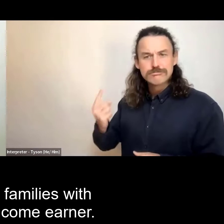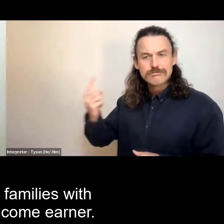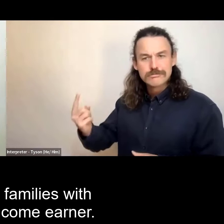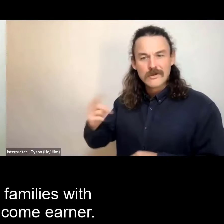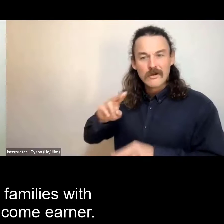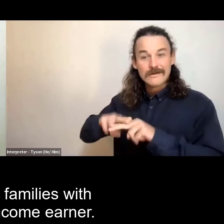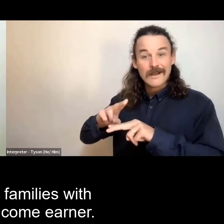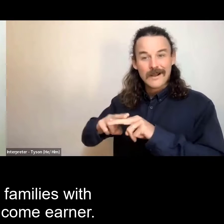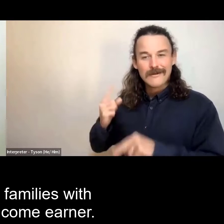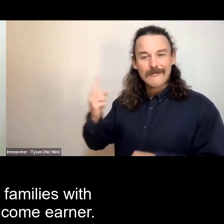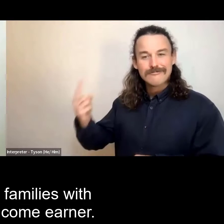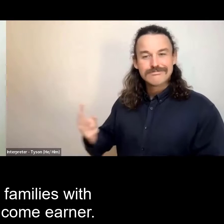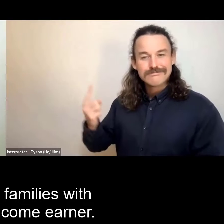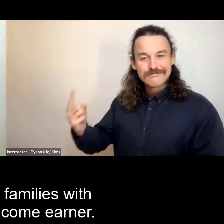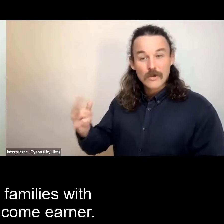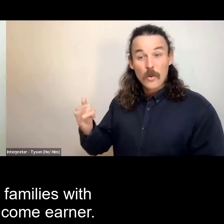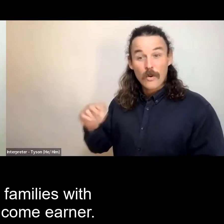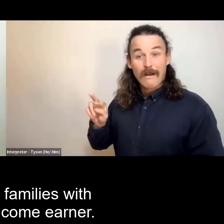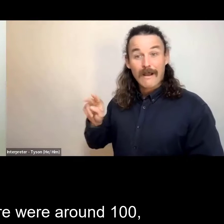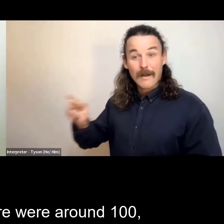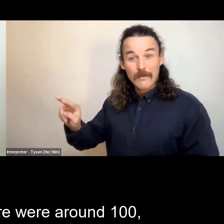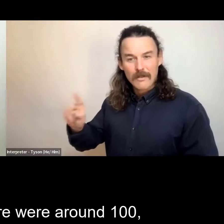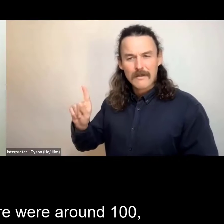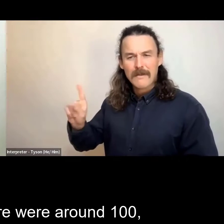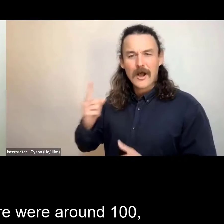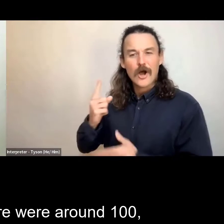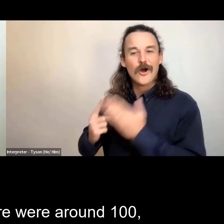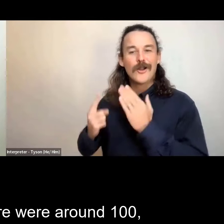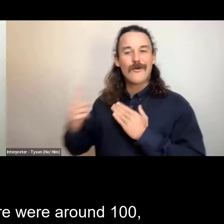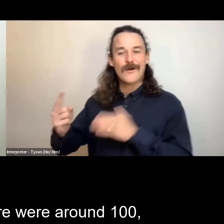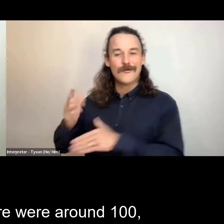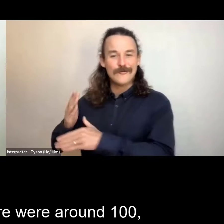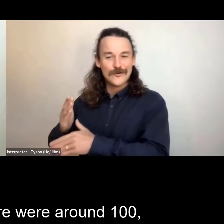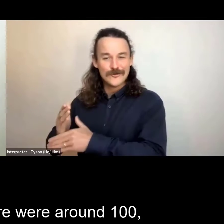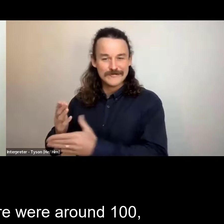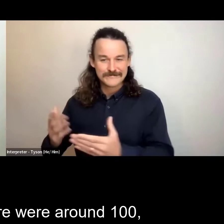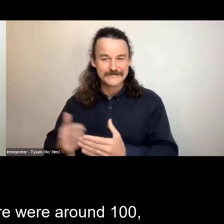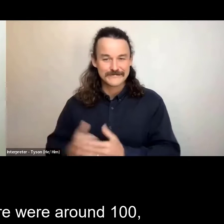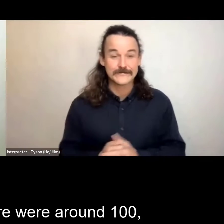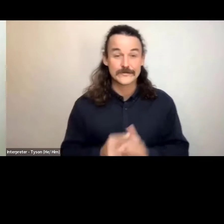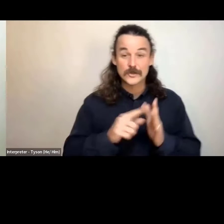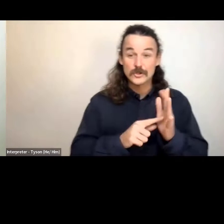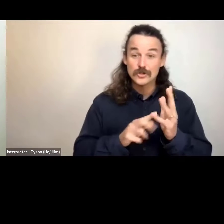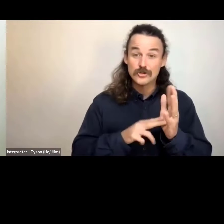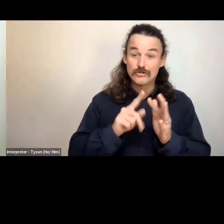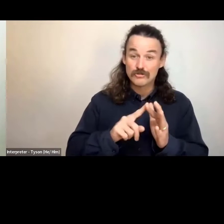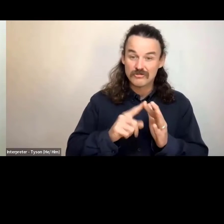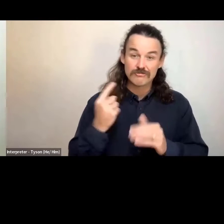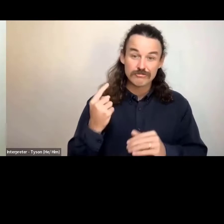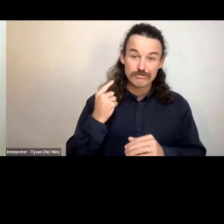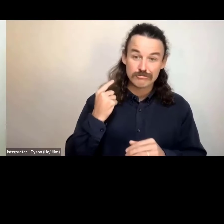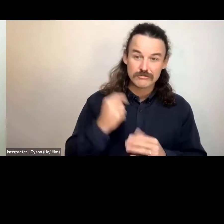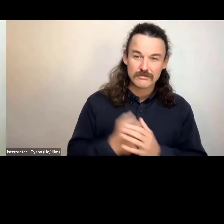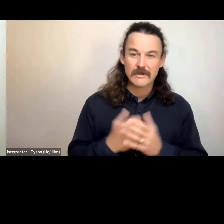one main income earner. In June 2022, there were around